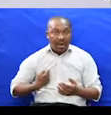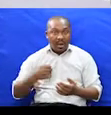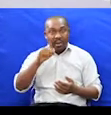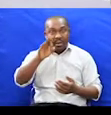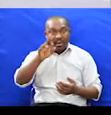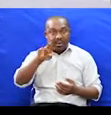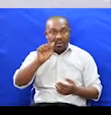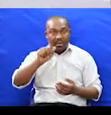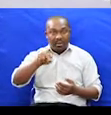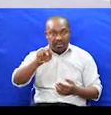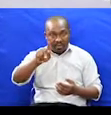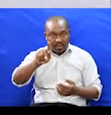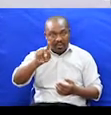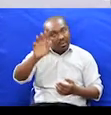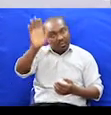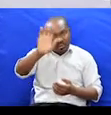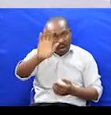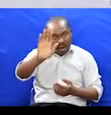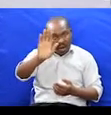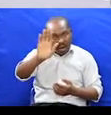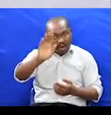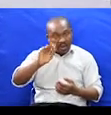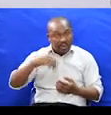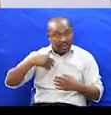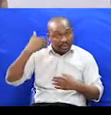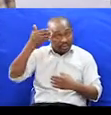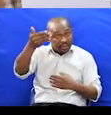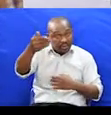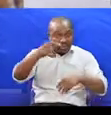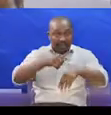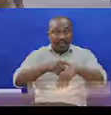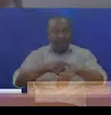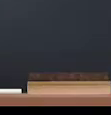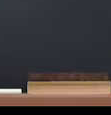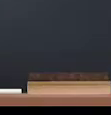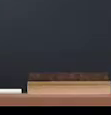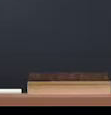Masood. Let us say goodbye. See you next period.